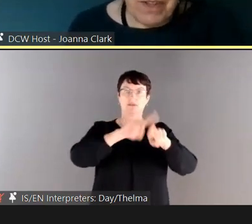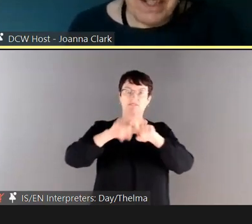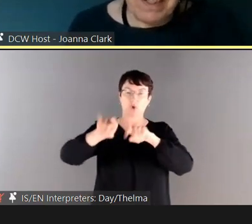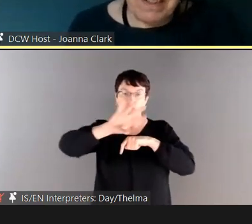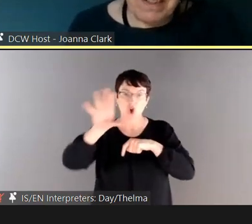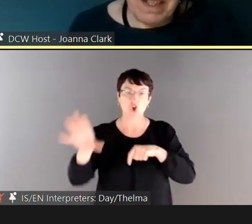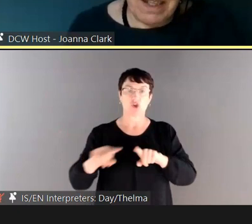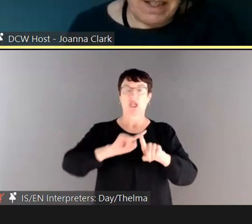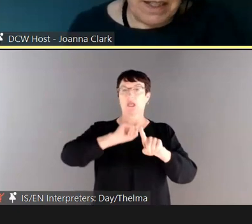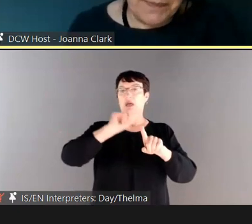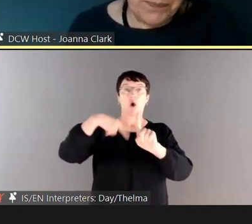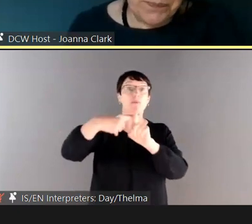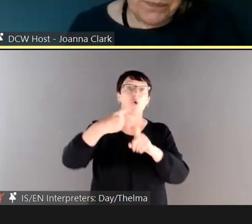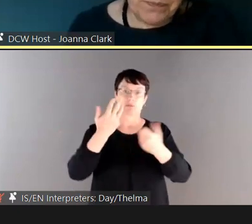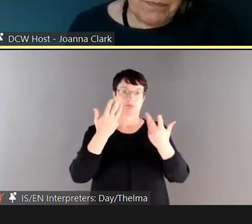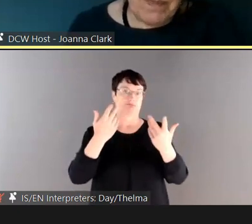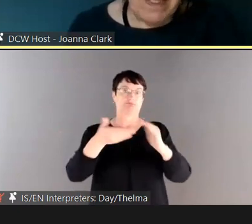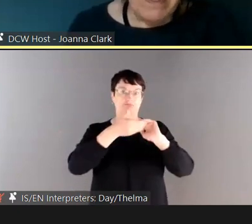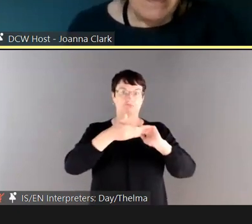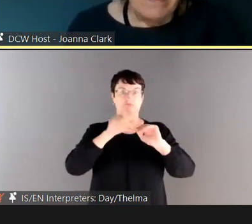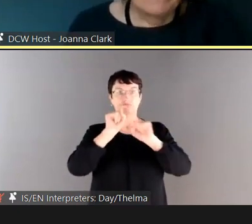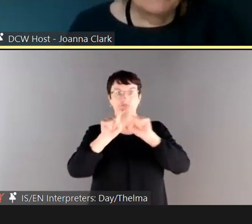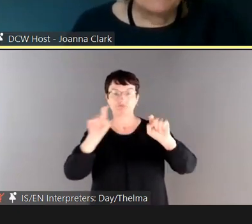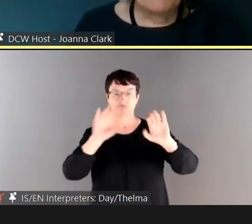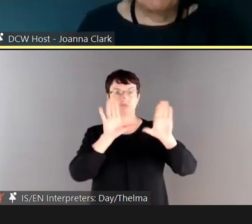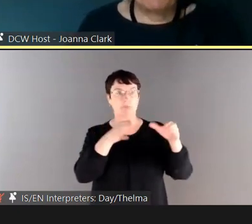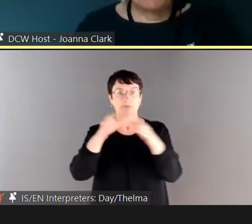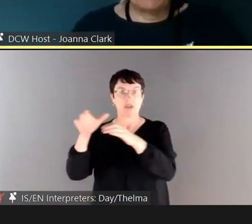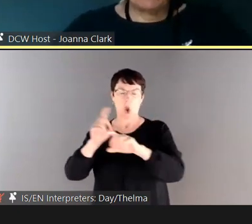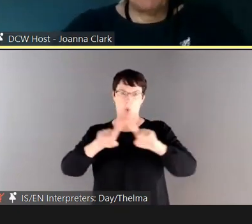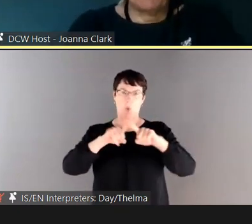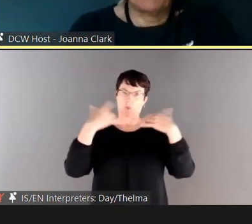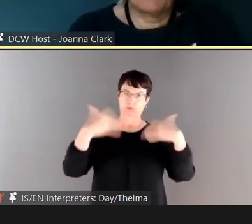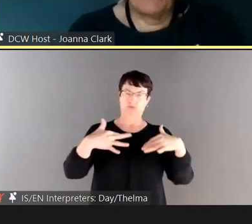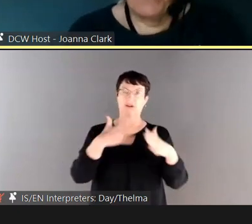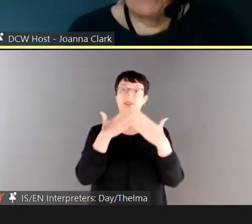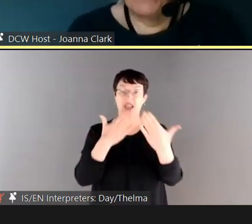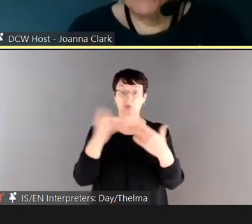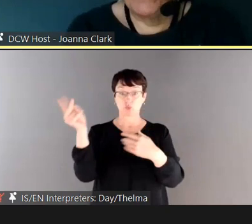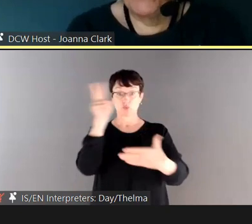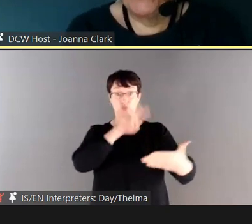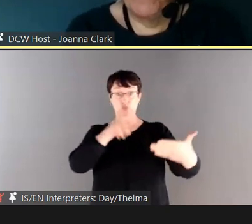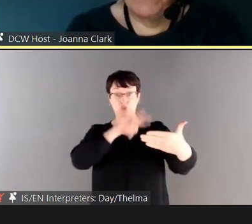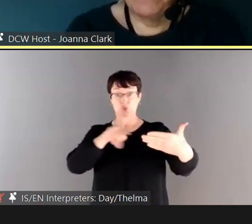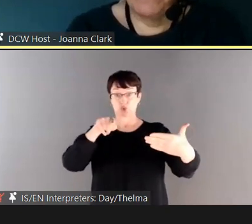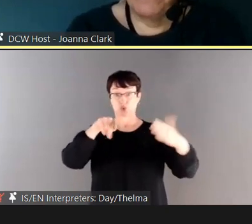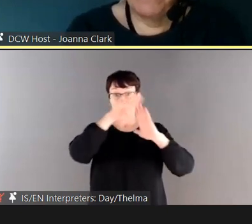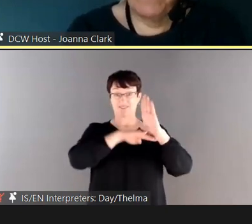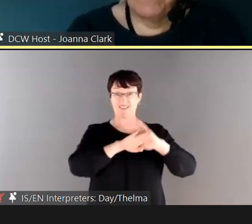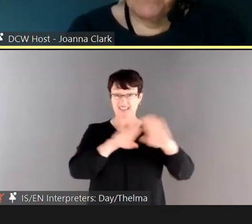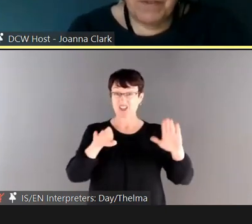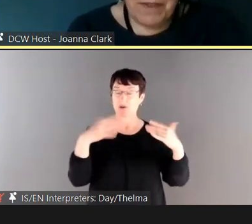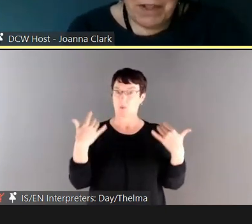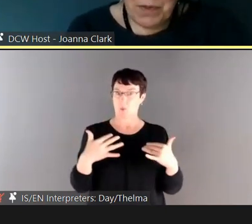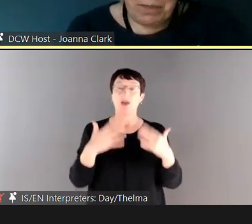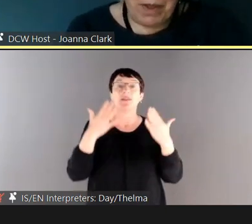is great. I think if you just had time to look at that, we are going to ask you one last thing. We're